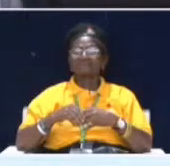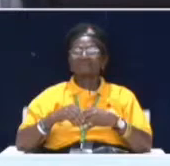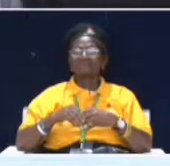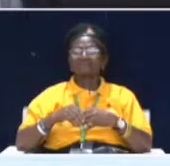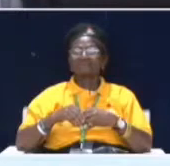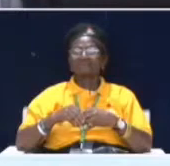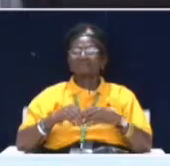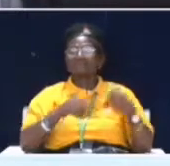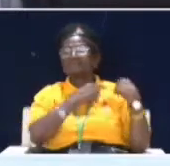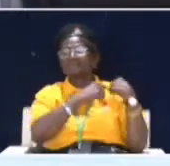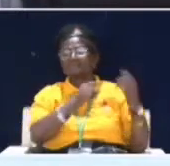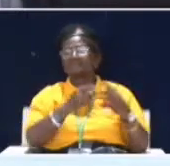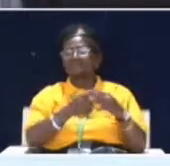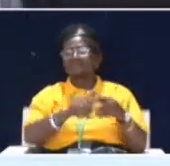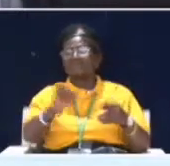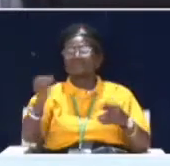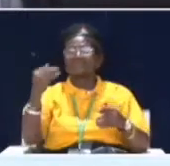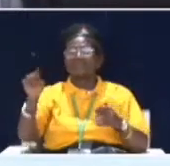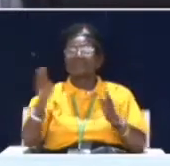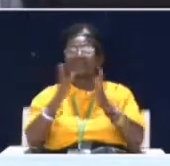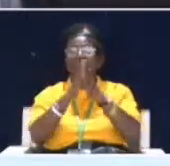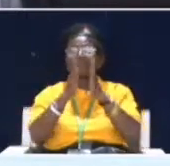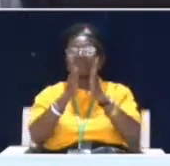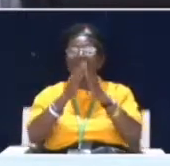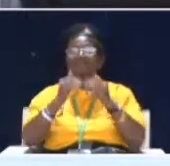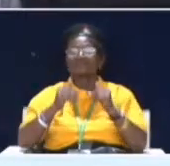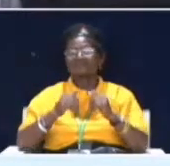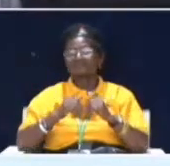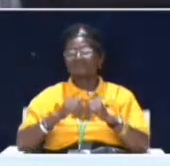the beginning of the Congress